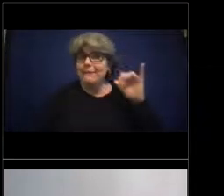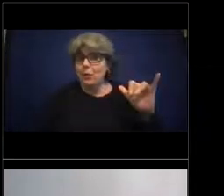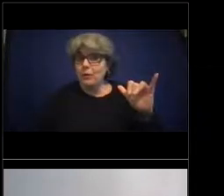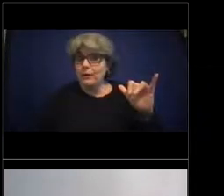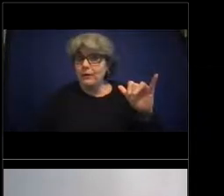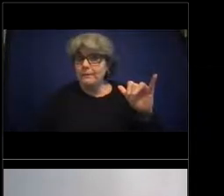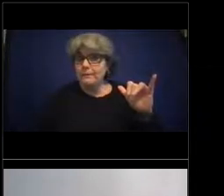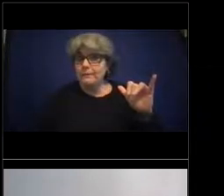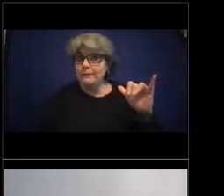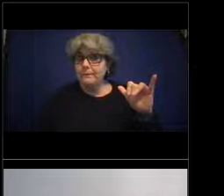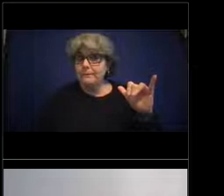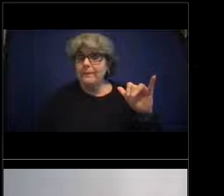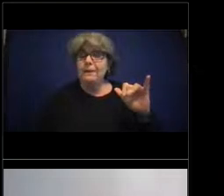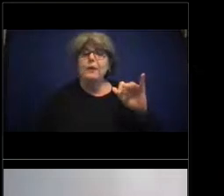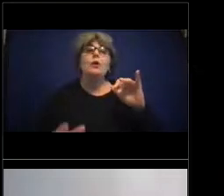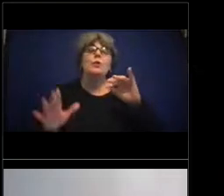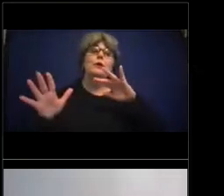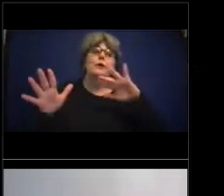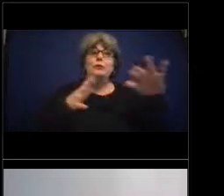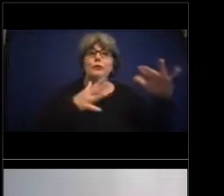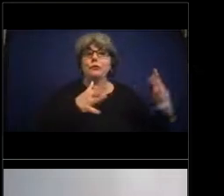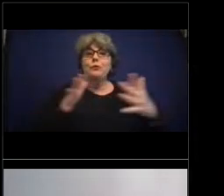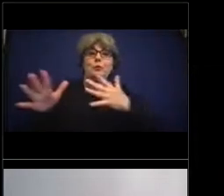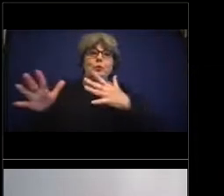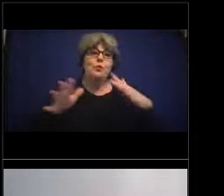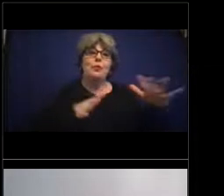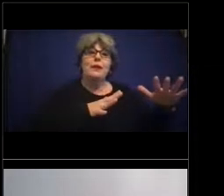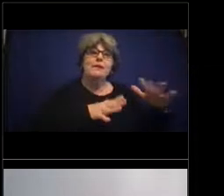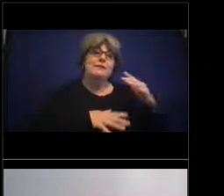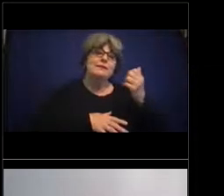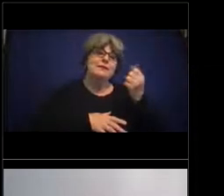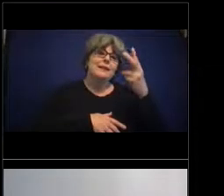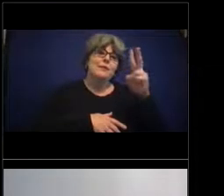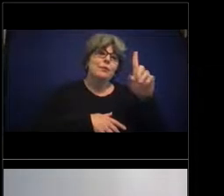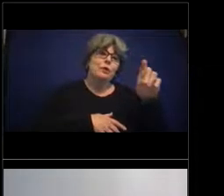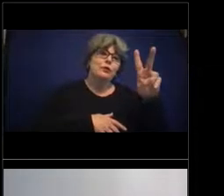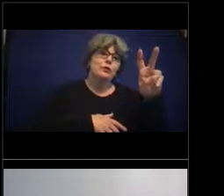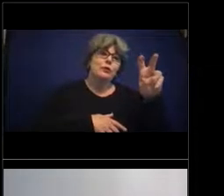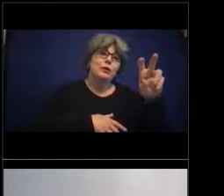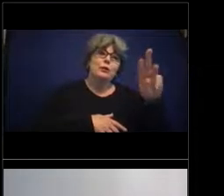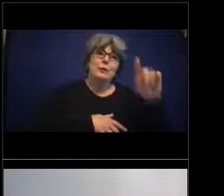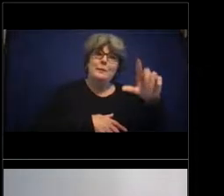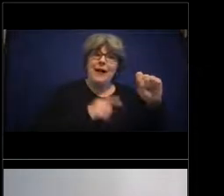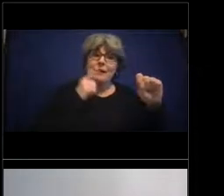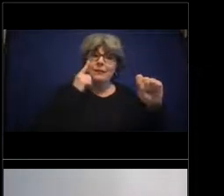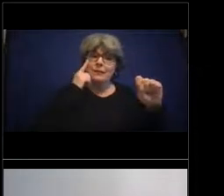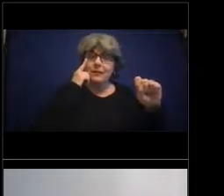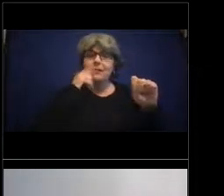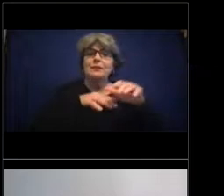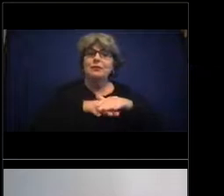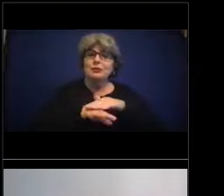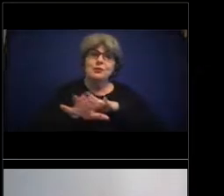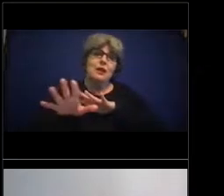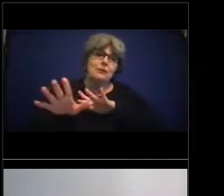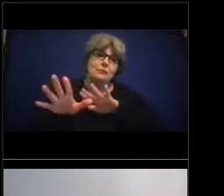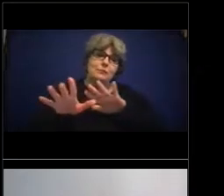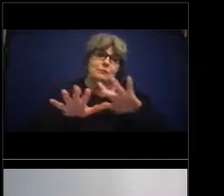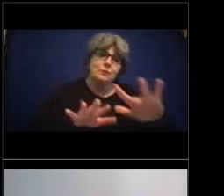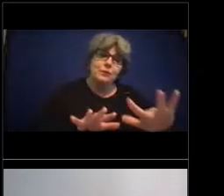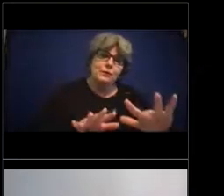can, the wind picks this stuff up, it can blow it for many hundreds of miles. So it's kind of one of these slow moving